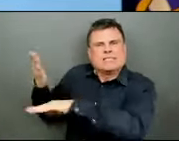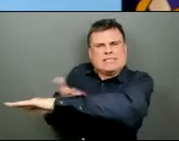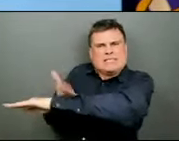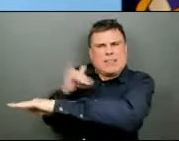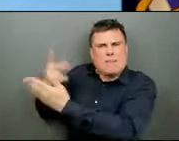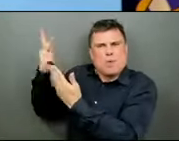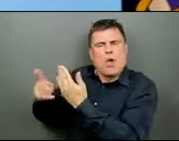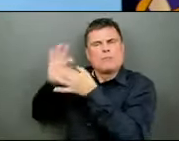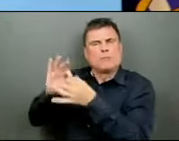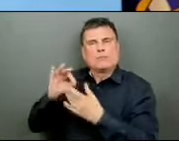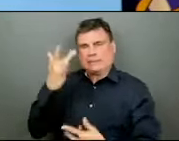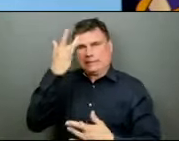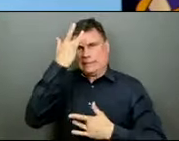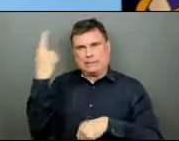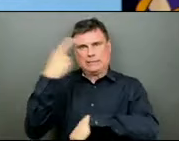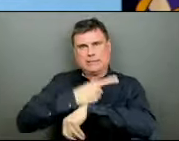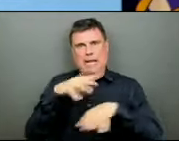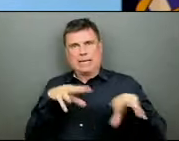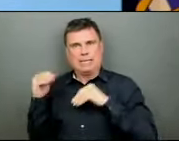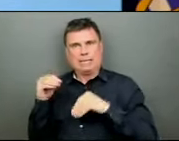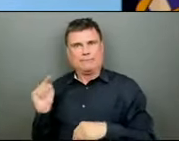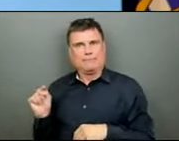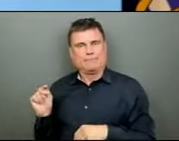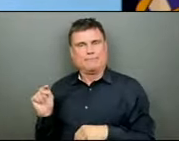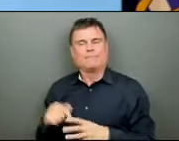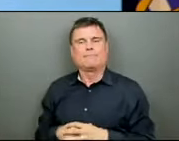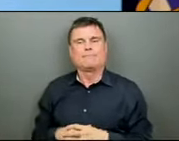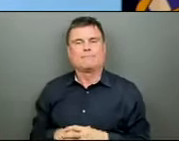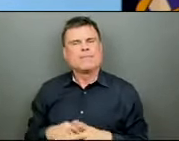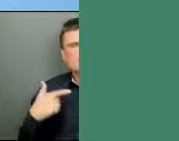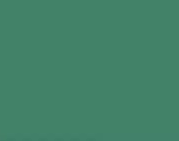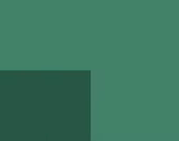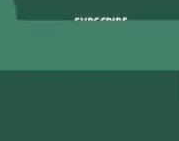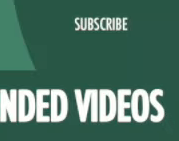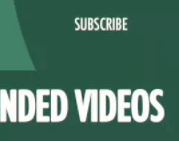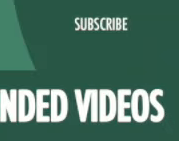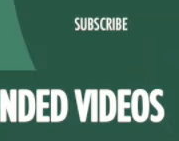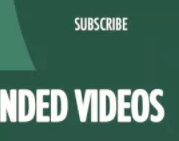that people can feel safe economically and with respect to their personal health.